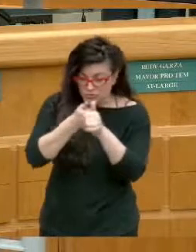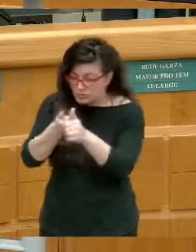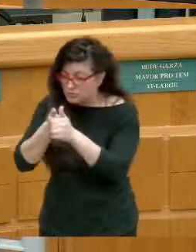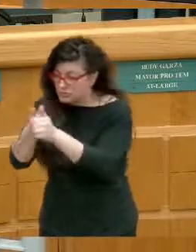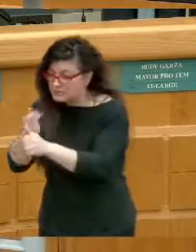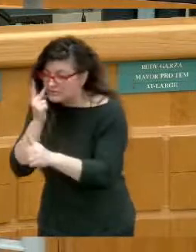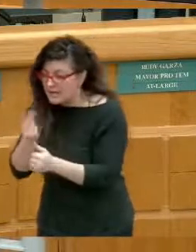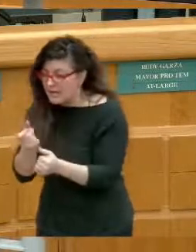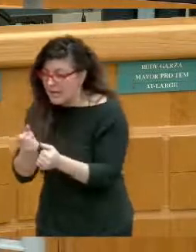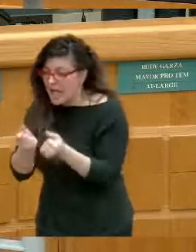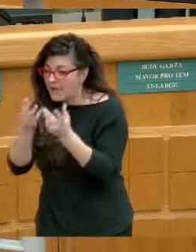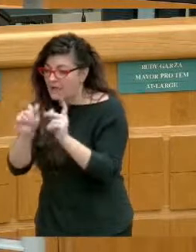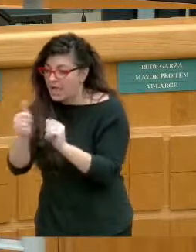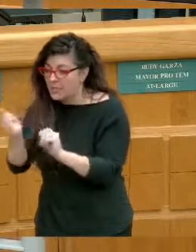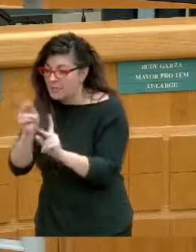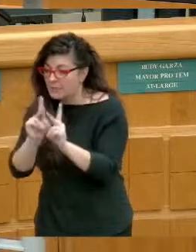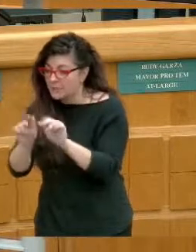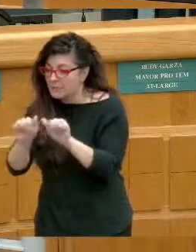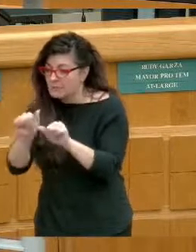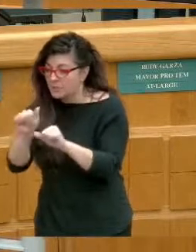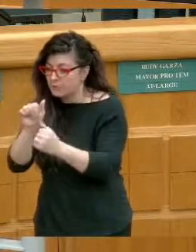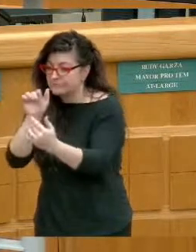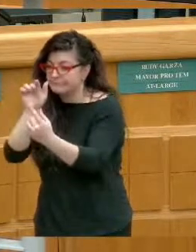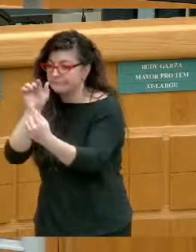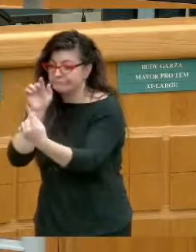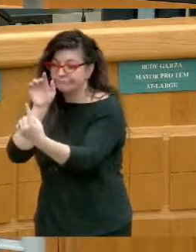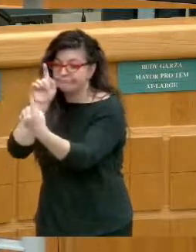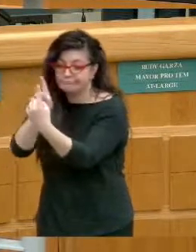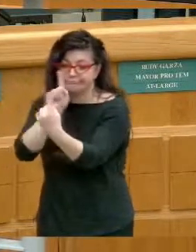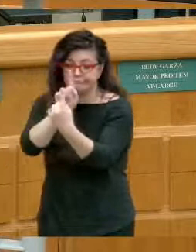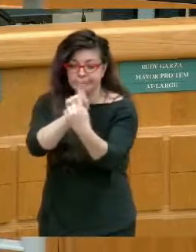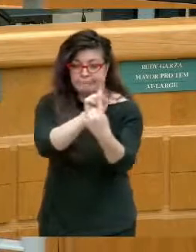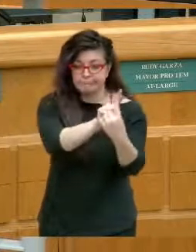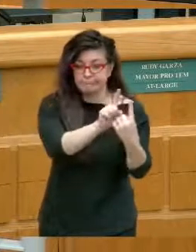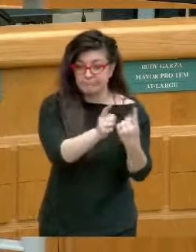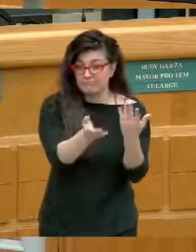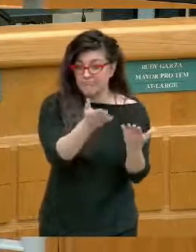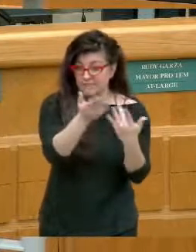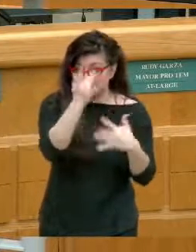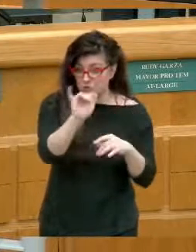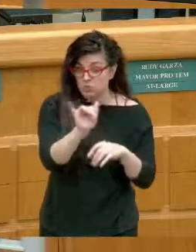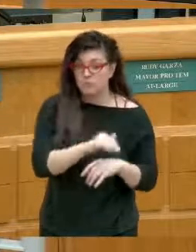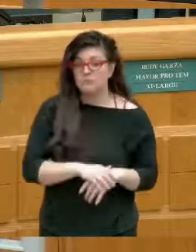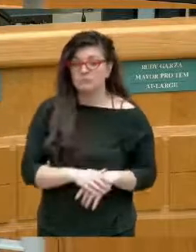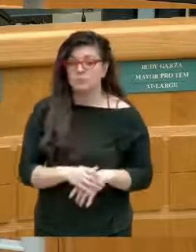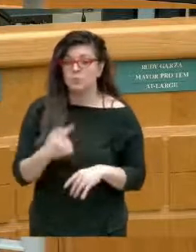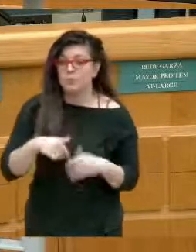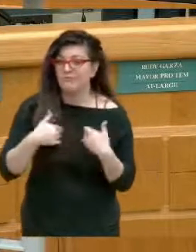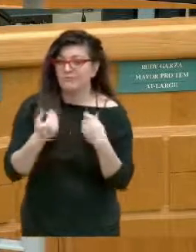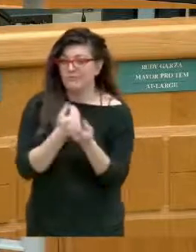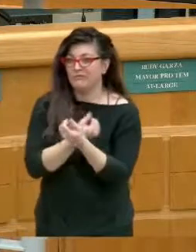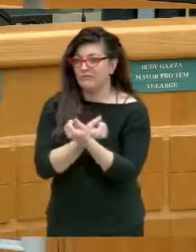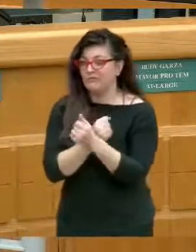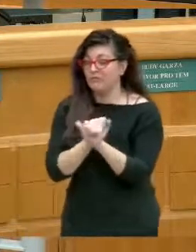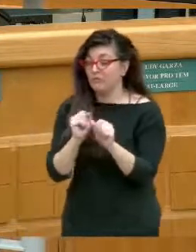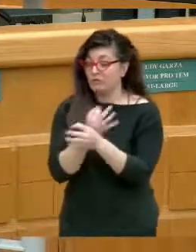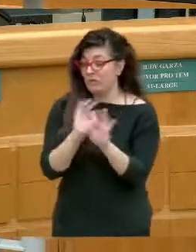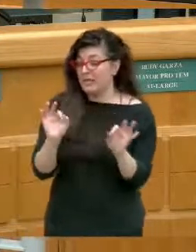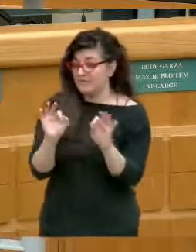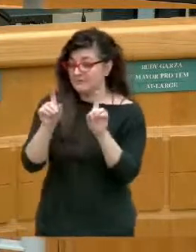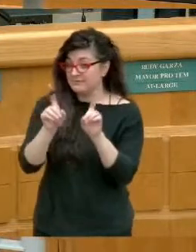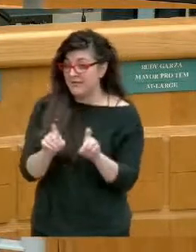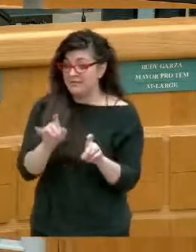as possible for free, as I heard Manager Zanoni announce. That's critical to helping identify